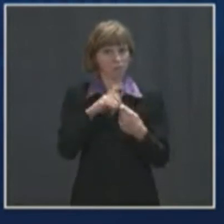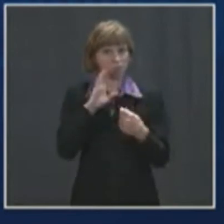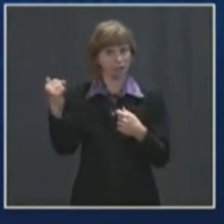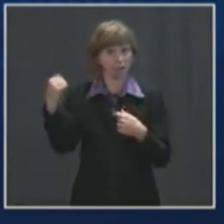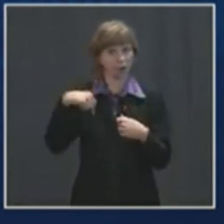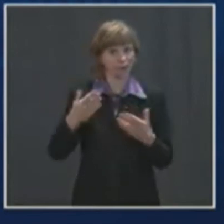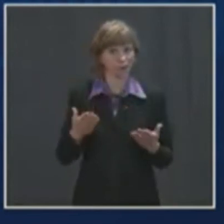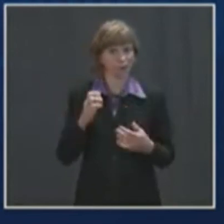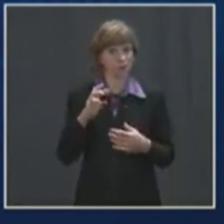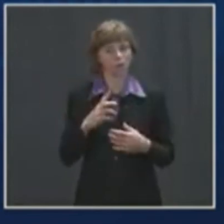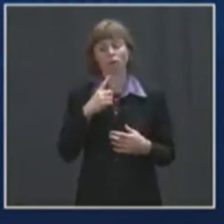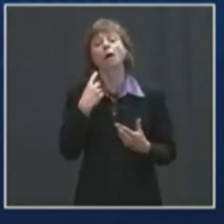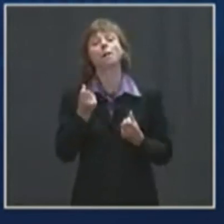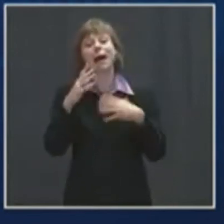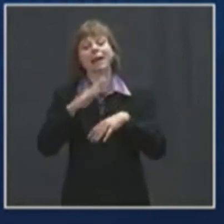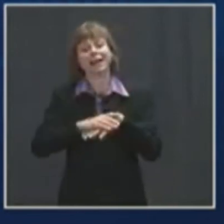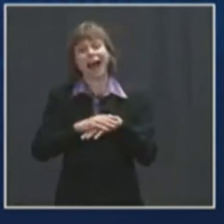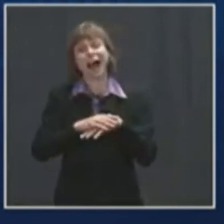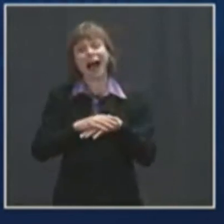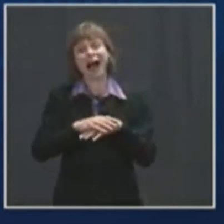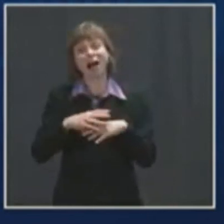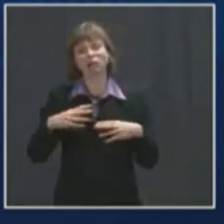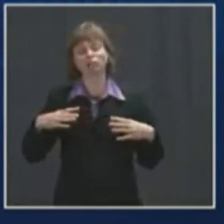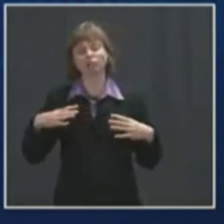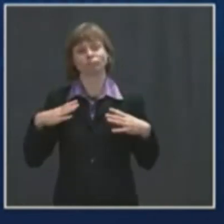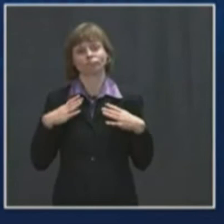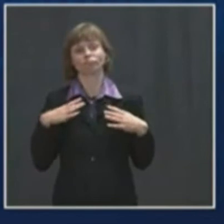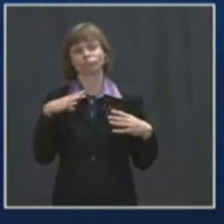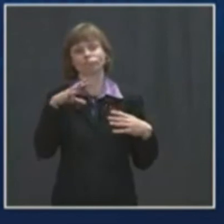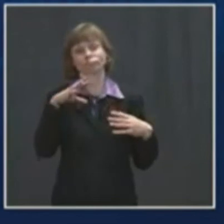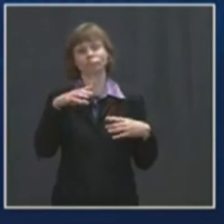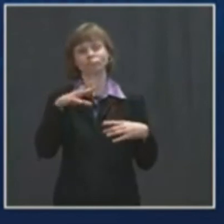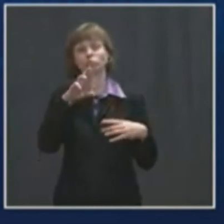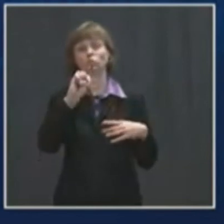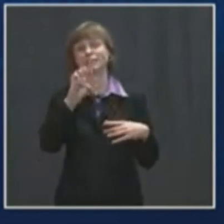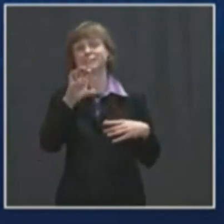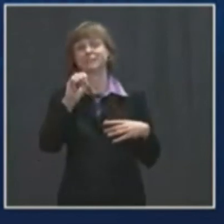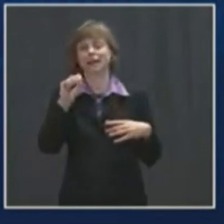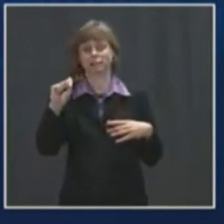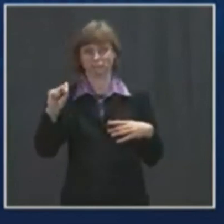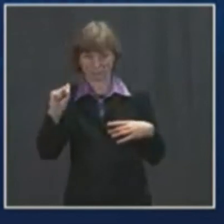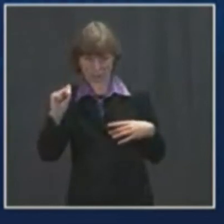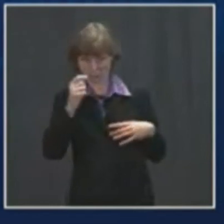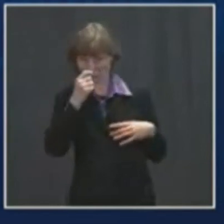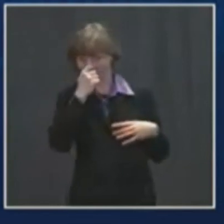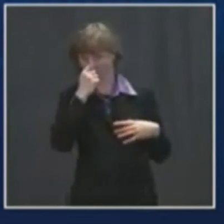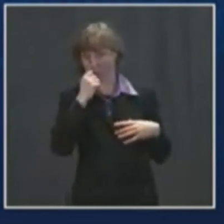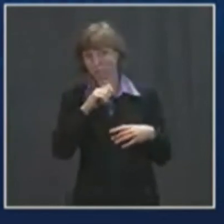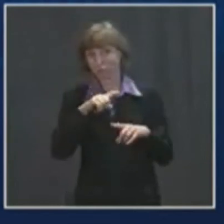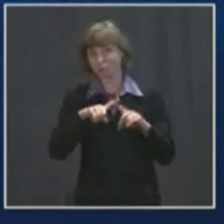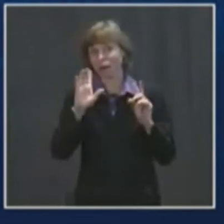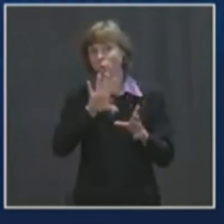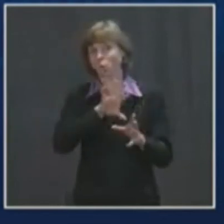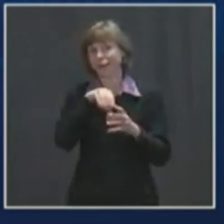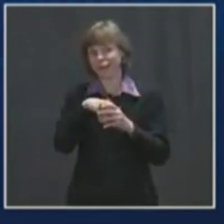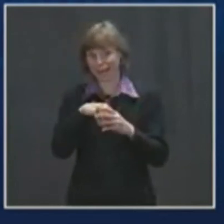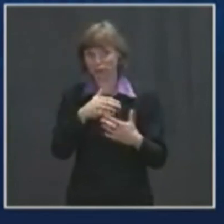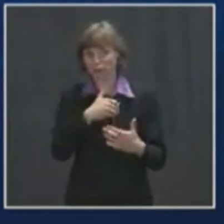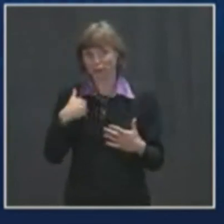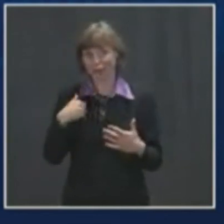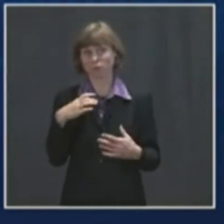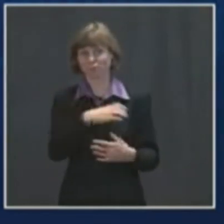many of them will be on recess. But he will be engaged, of course, continue to be engaged with members of Congress. Often those come